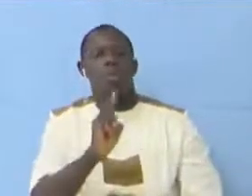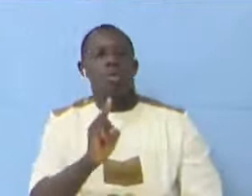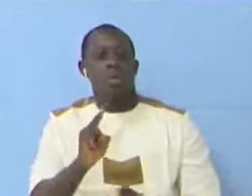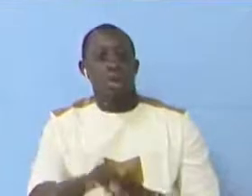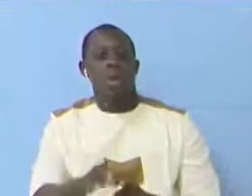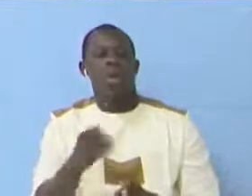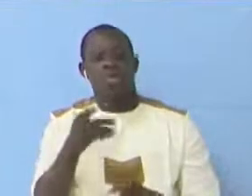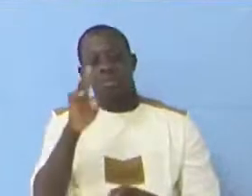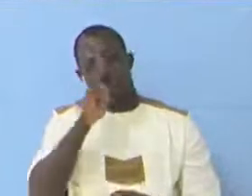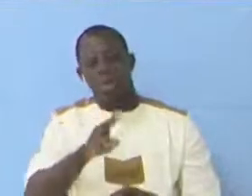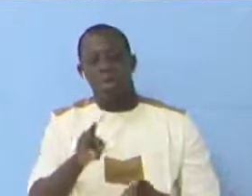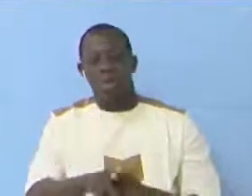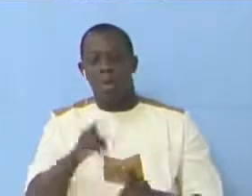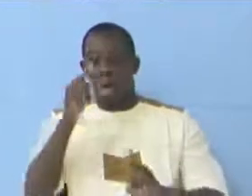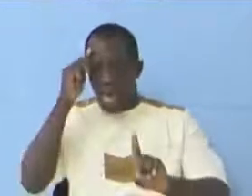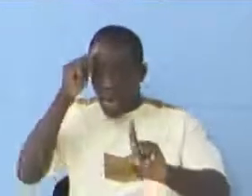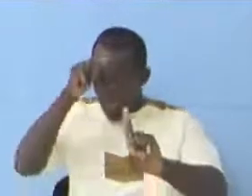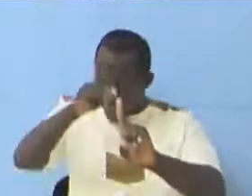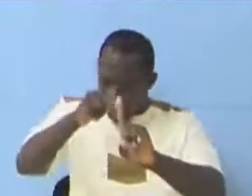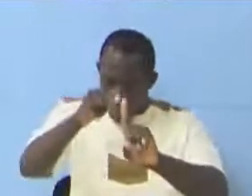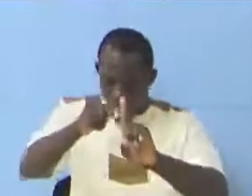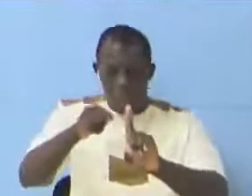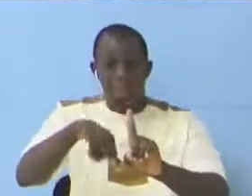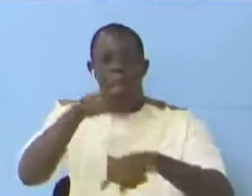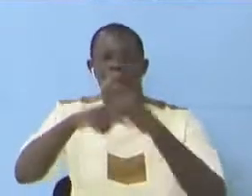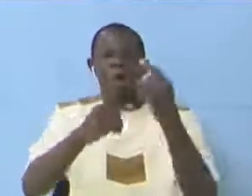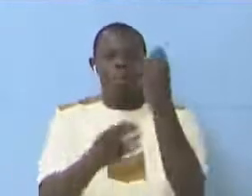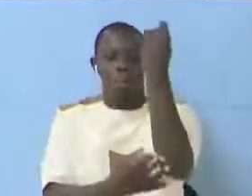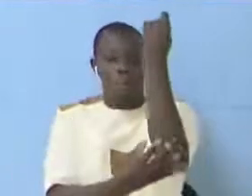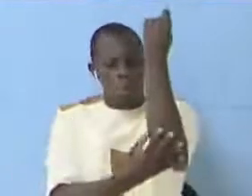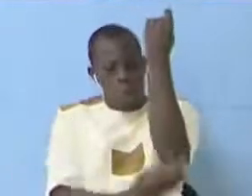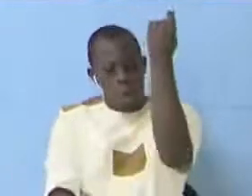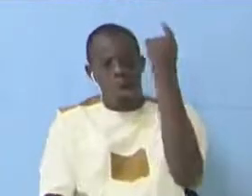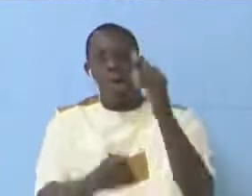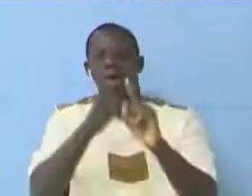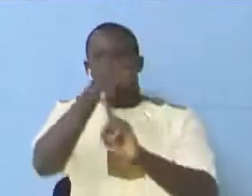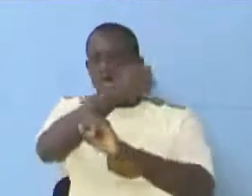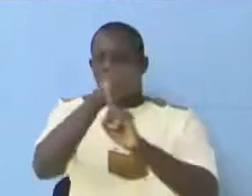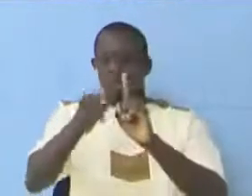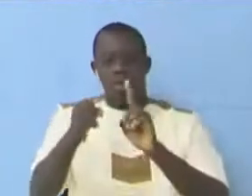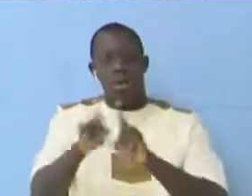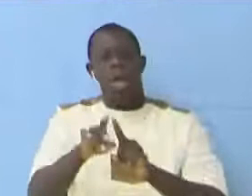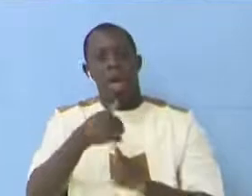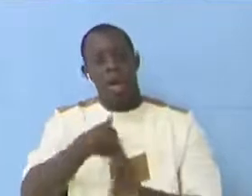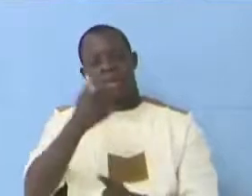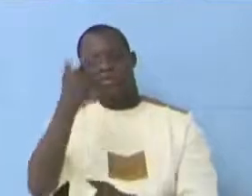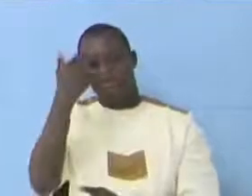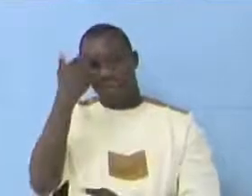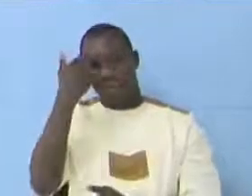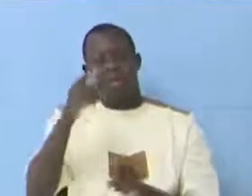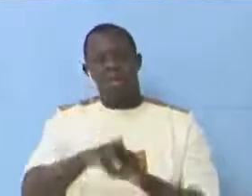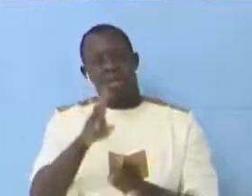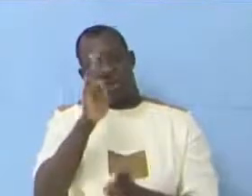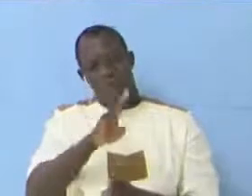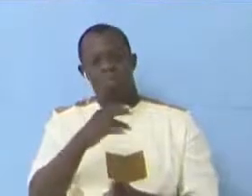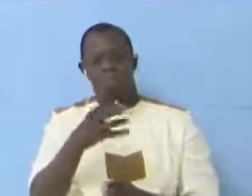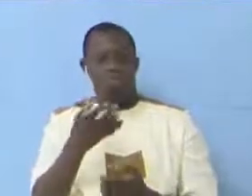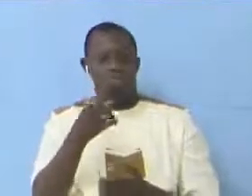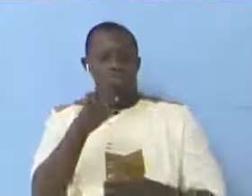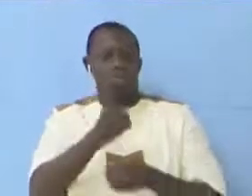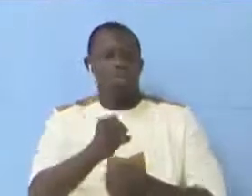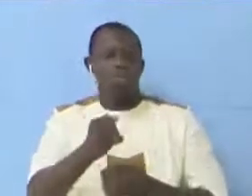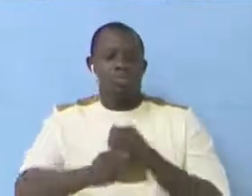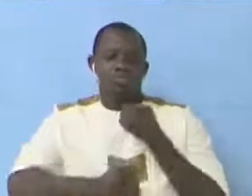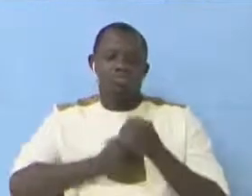being ambitious in a poor situation and getting involved in becoming victims of